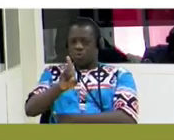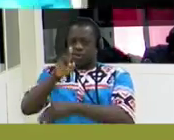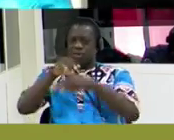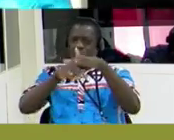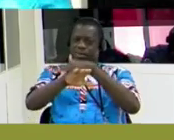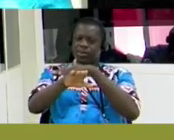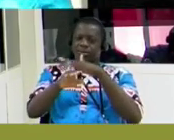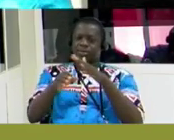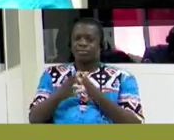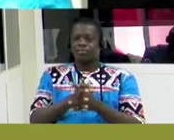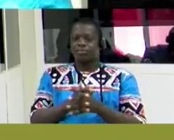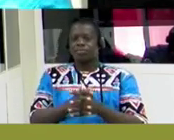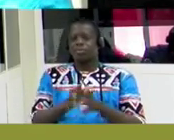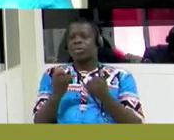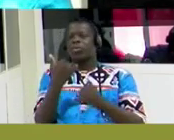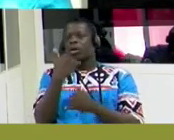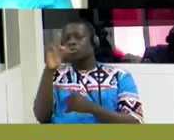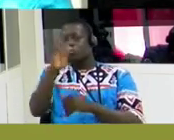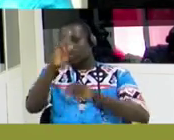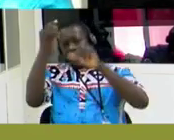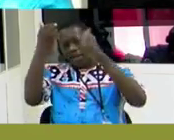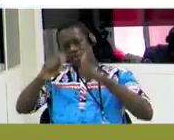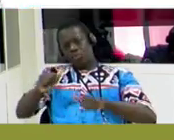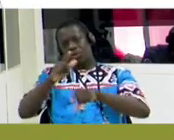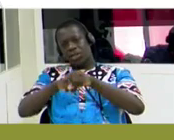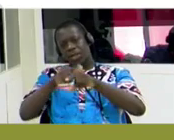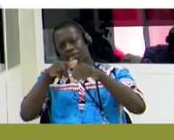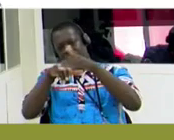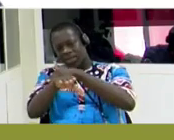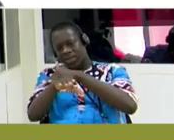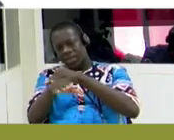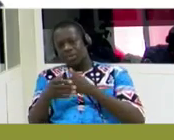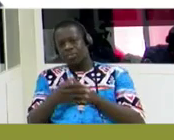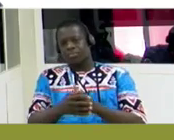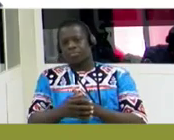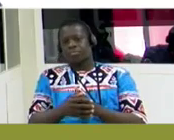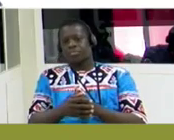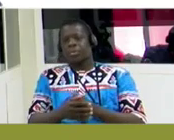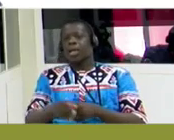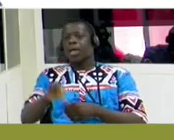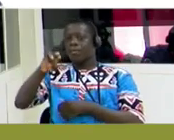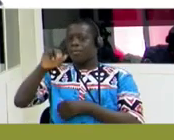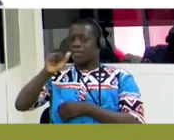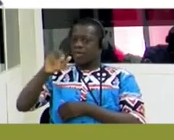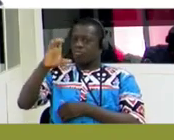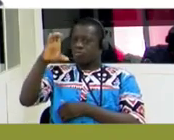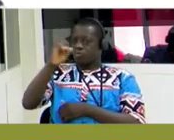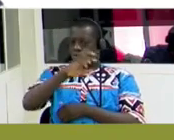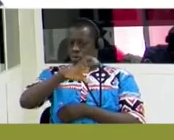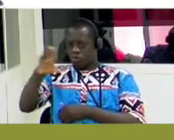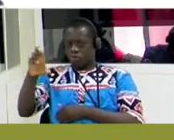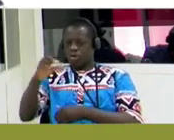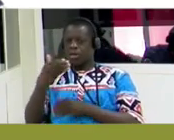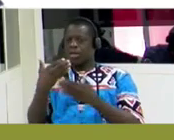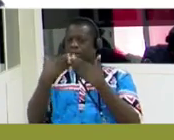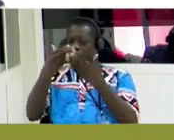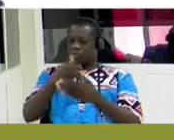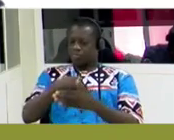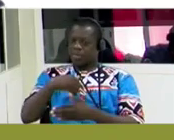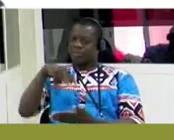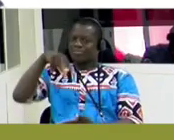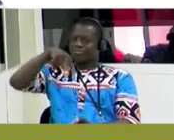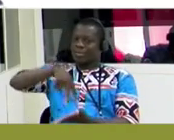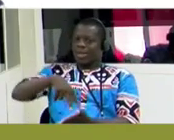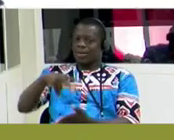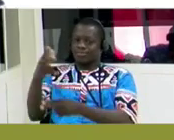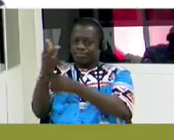What happened when you entered? When we entered, Malafi told me to be on guard at the door, last door.